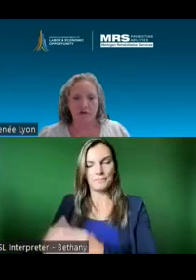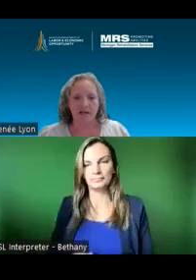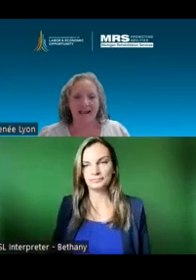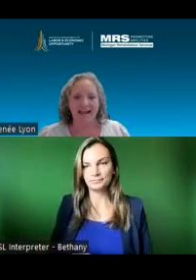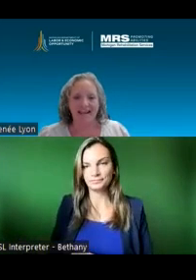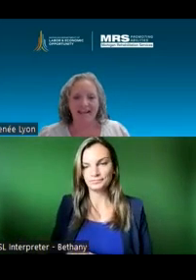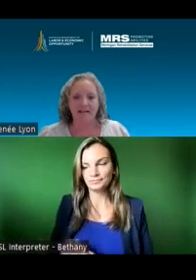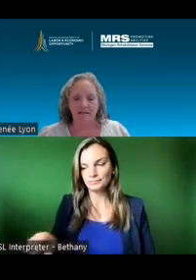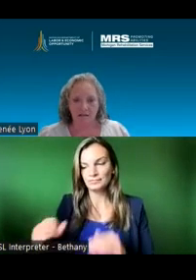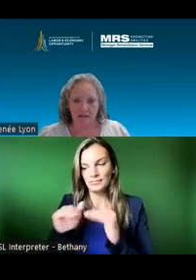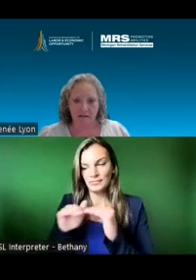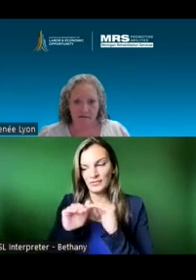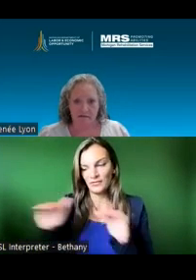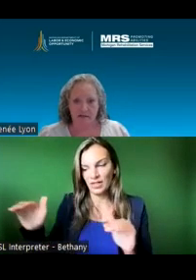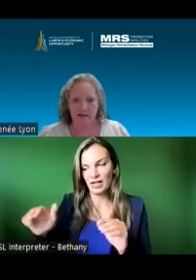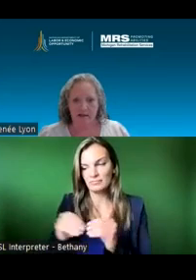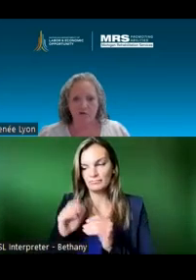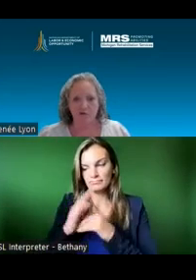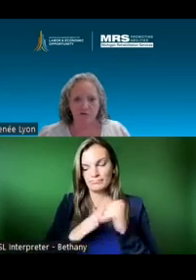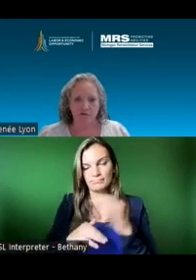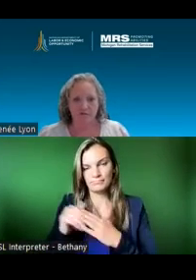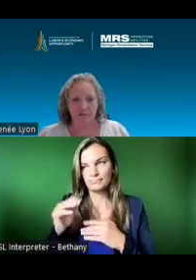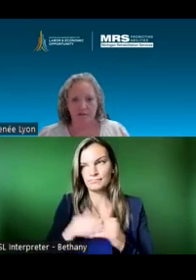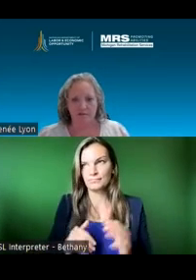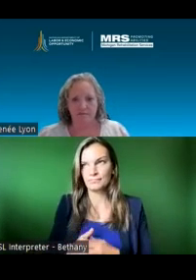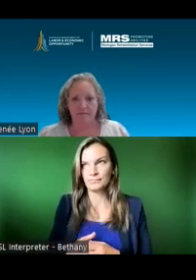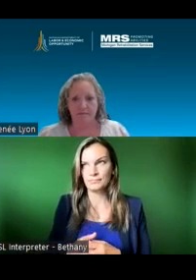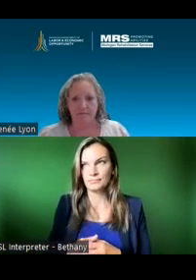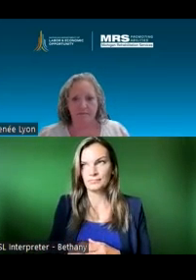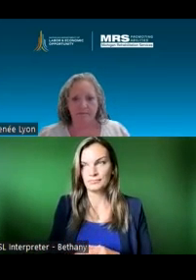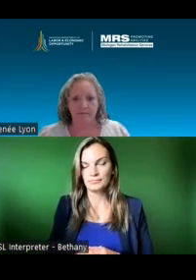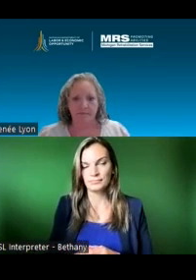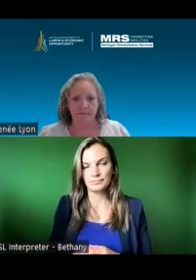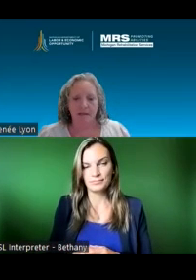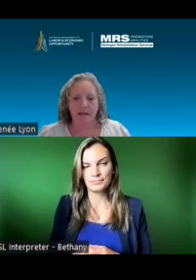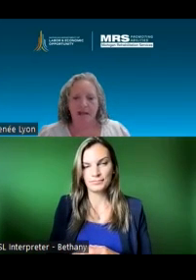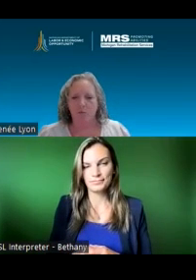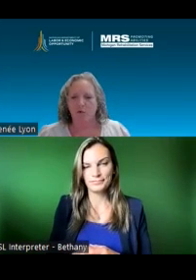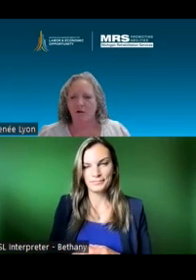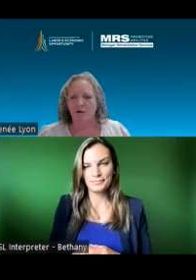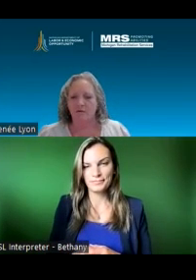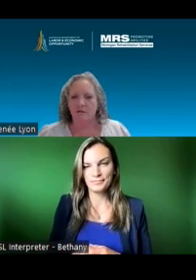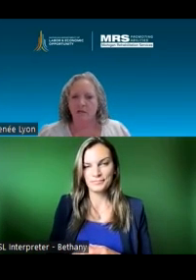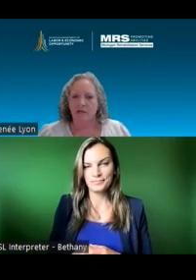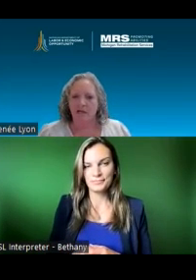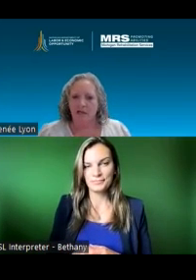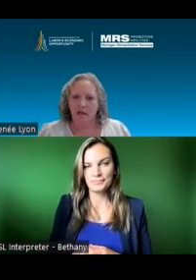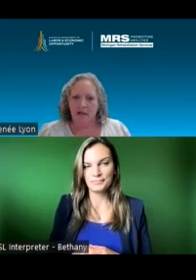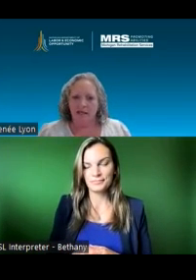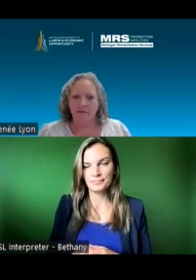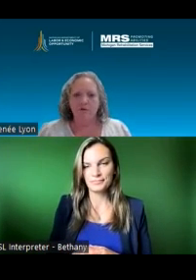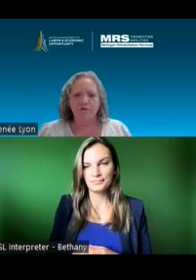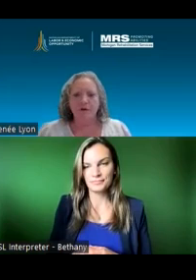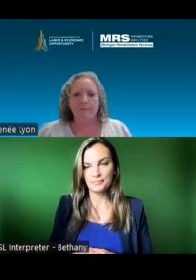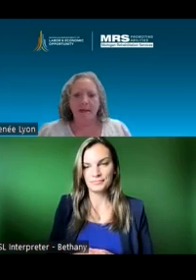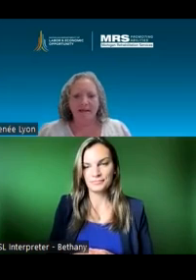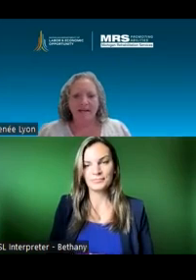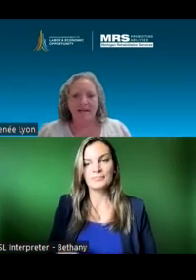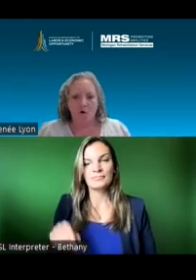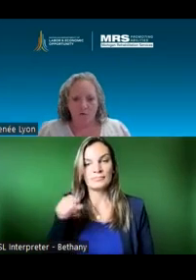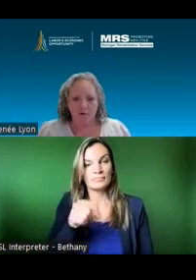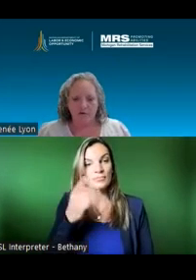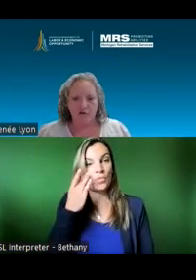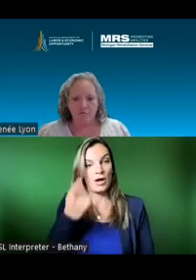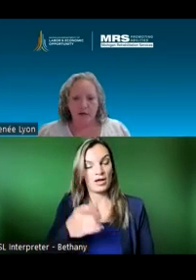table tray and the counter surface. It will keep you from